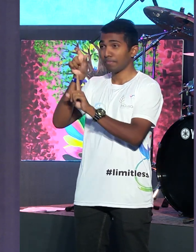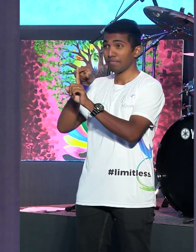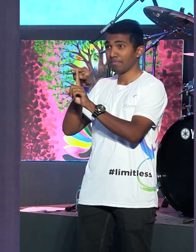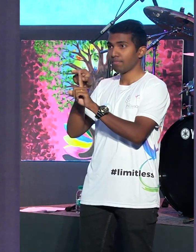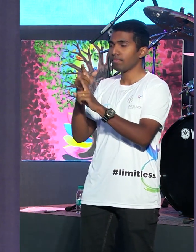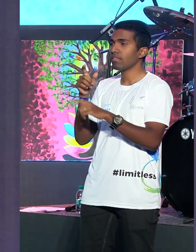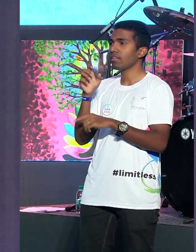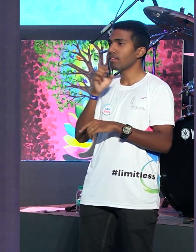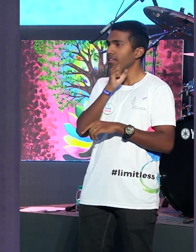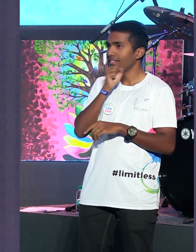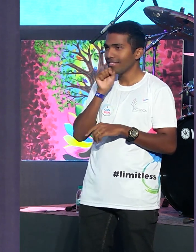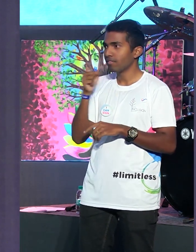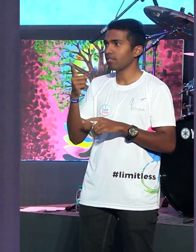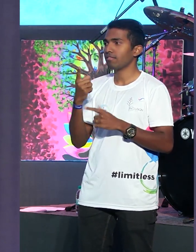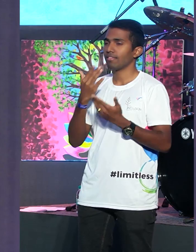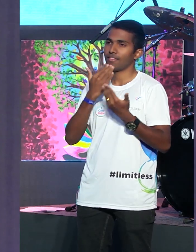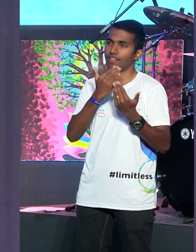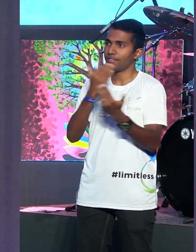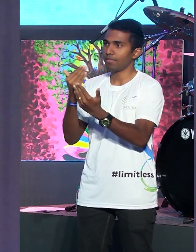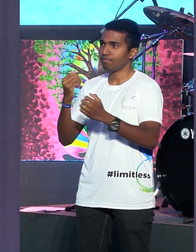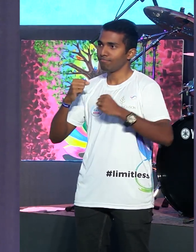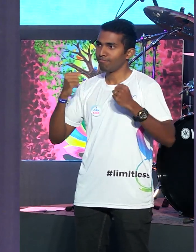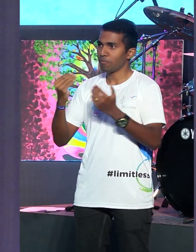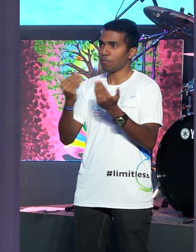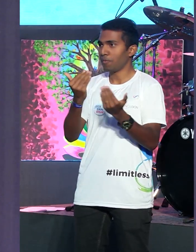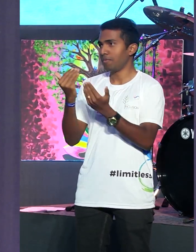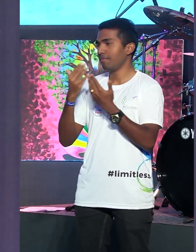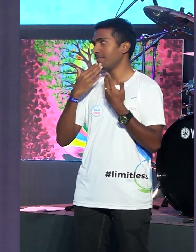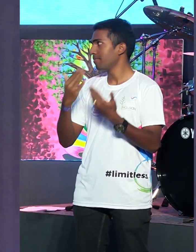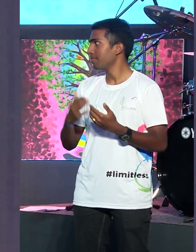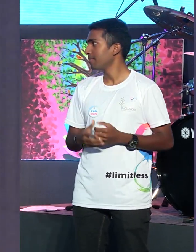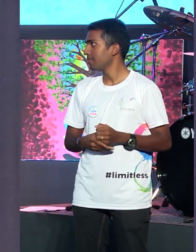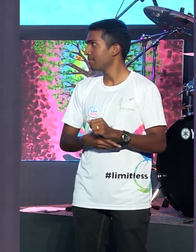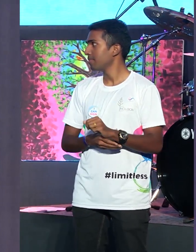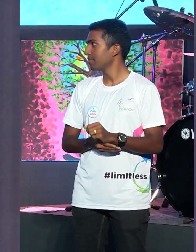India staff. I hope that Shanti Raghavan gets the Nobel Prize in the future.